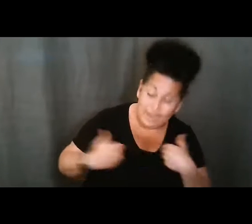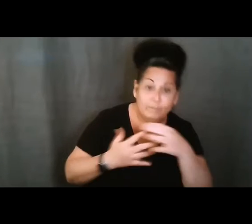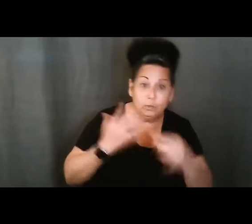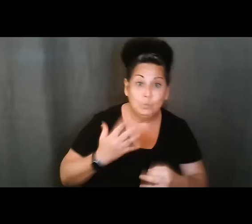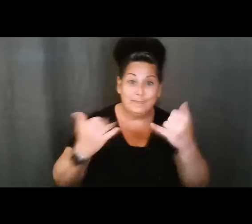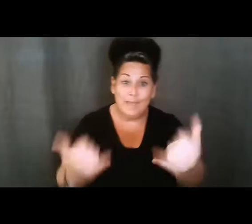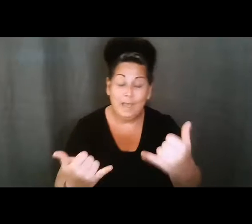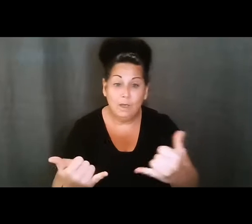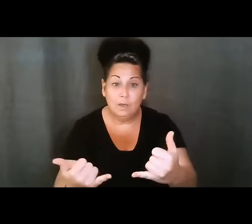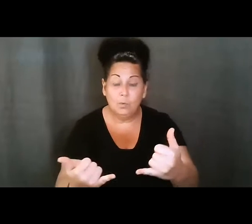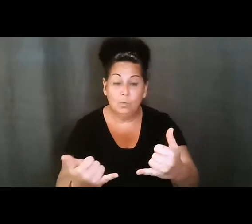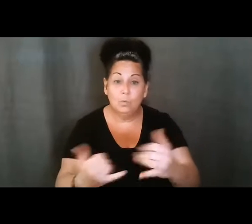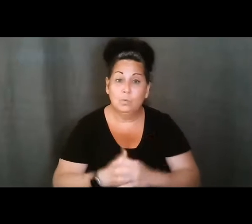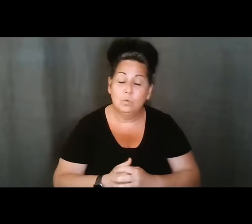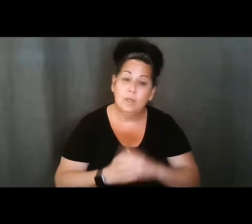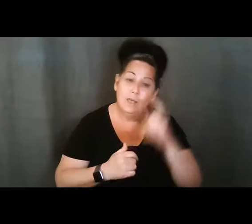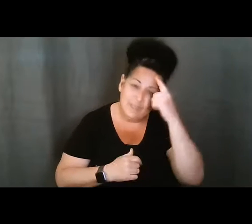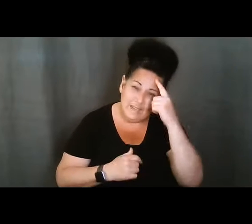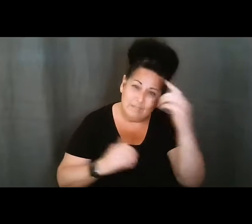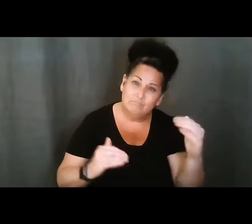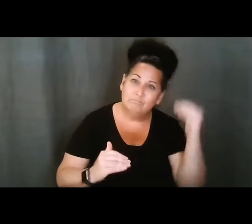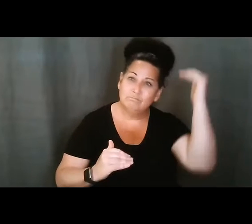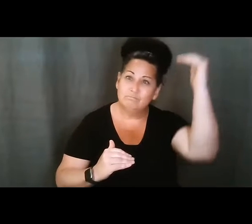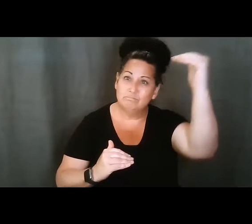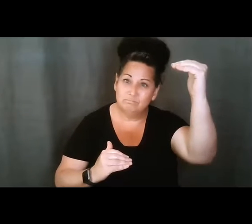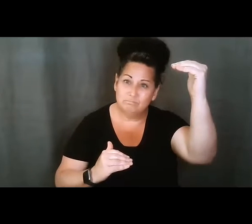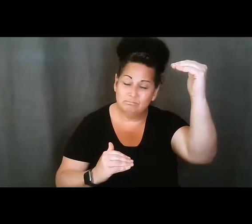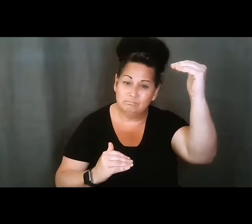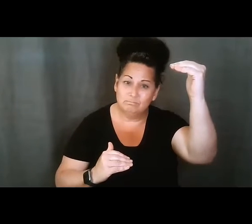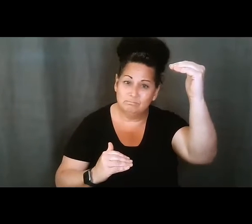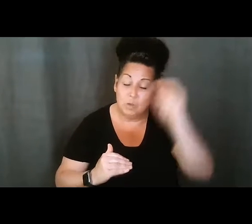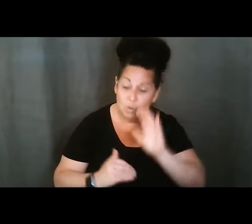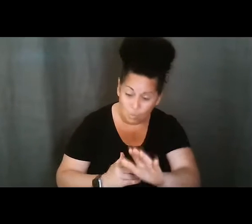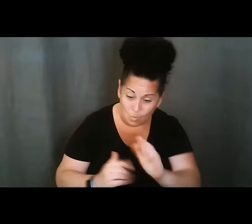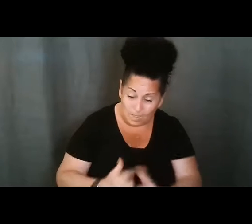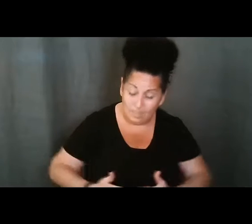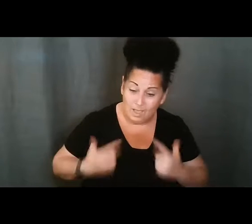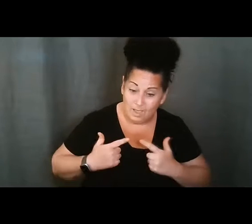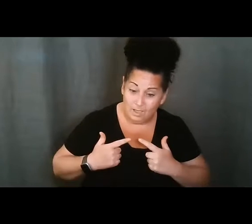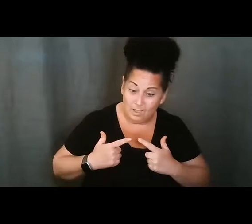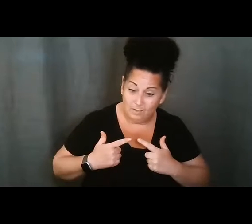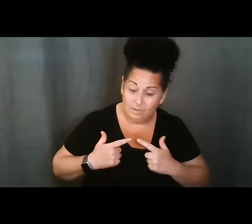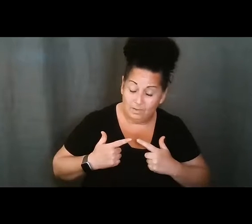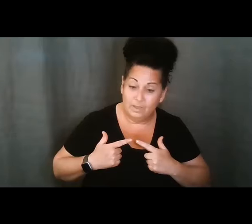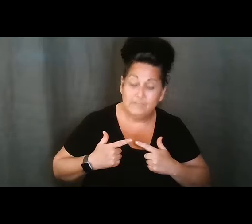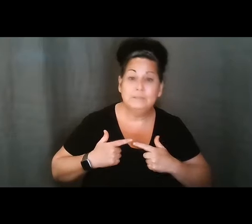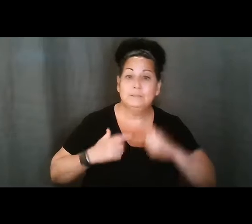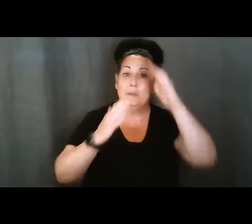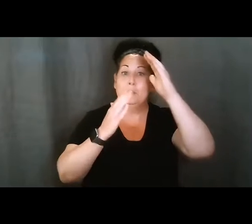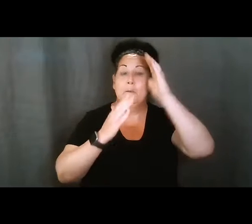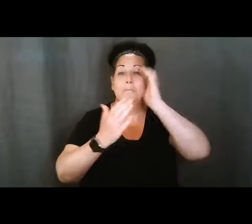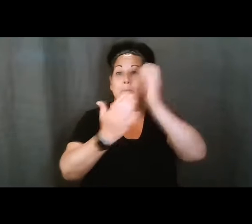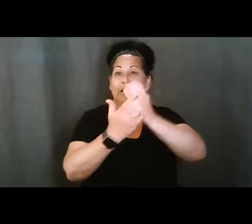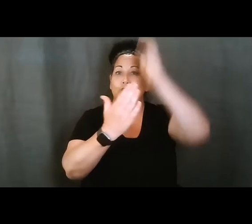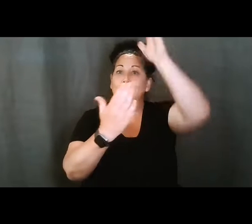think above where they are. We have to tell our children that their life is a canvas. It's a portrait